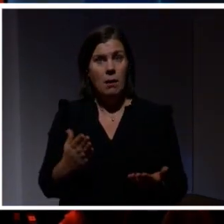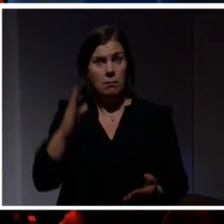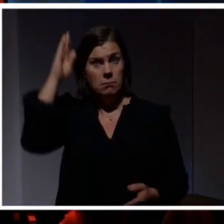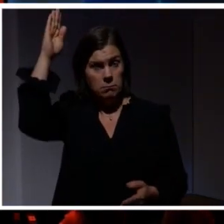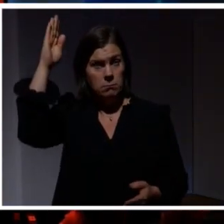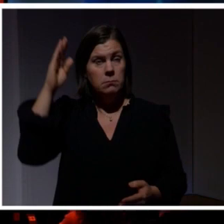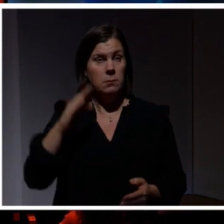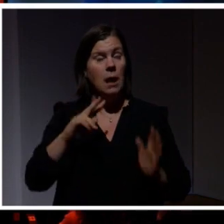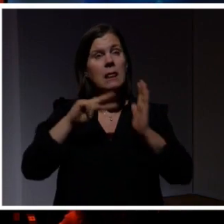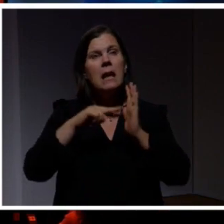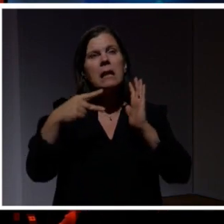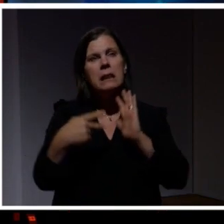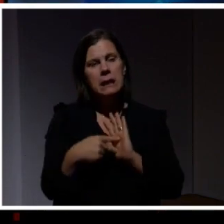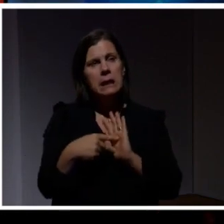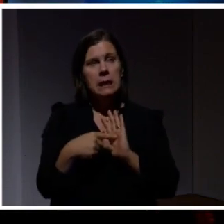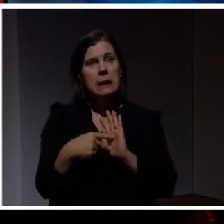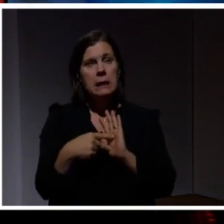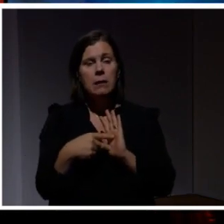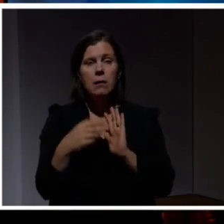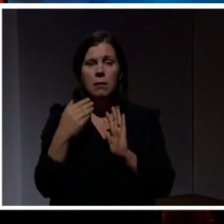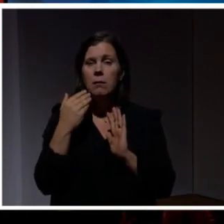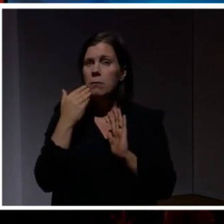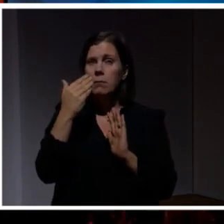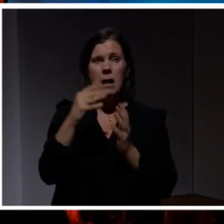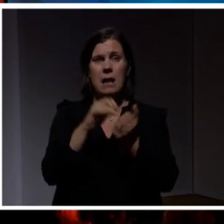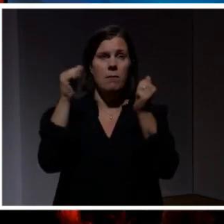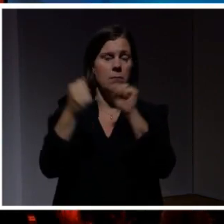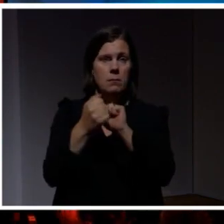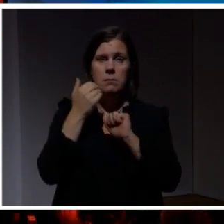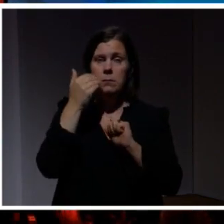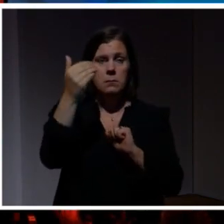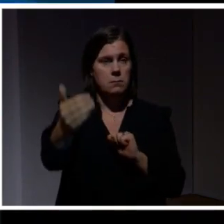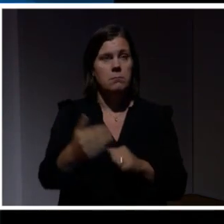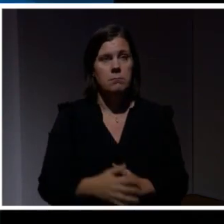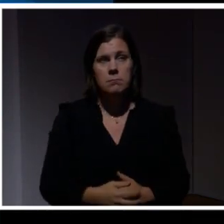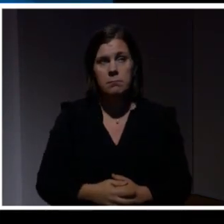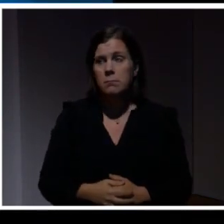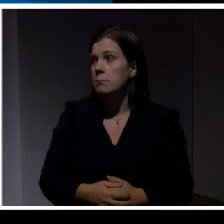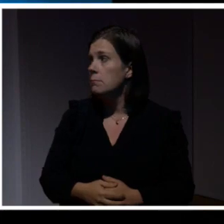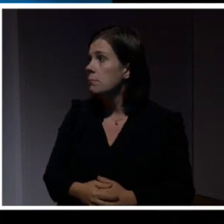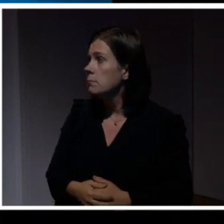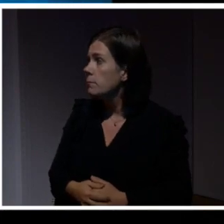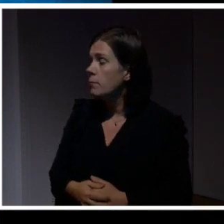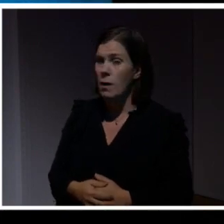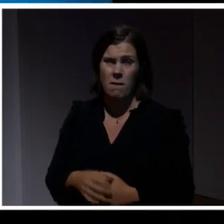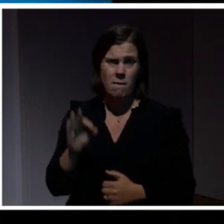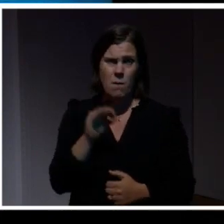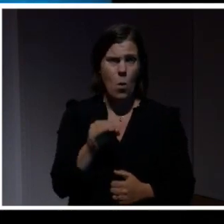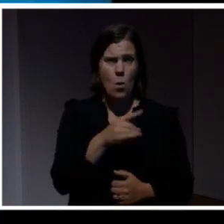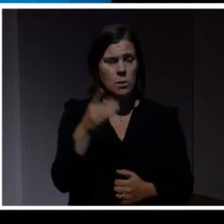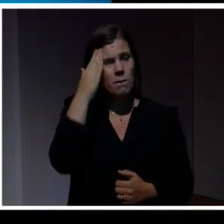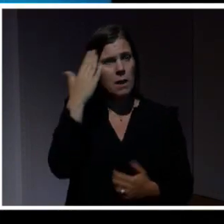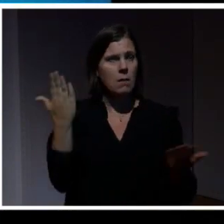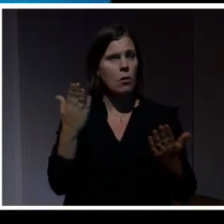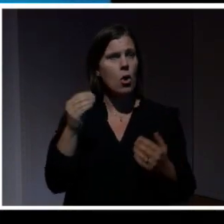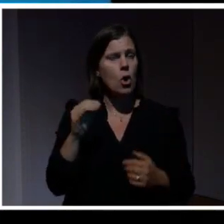Right, and this is the technology that's going to be general purpose and revolutionize many sectors. So there's only a few hands that have gone up.